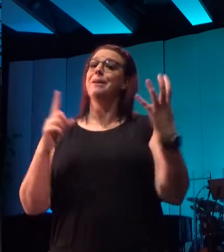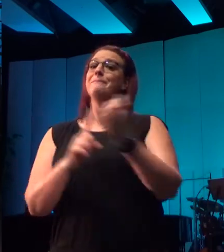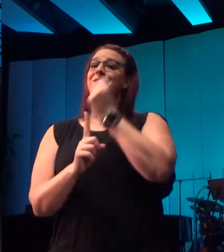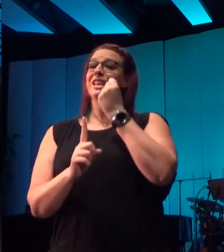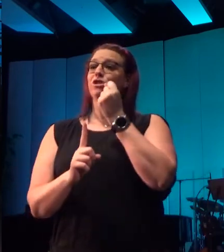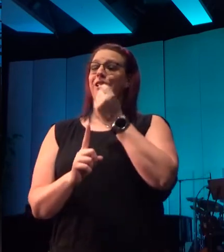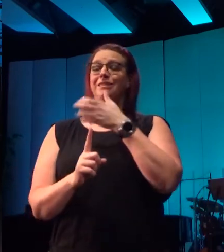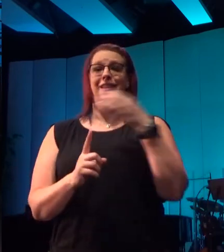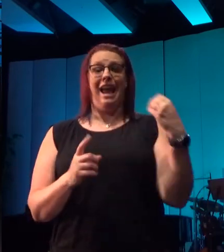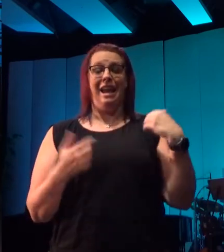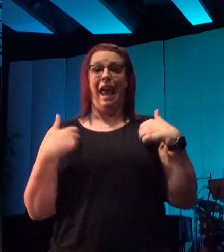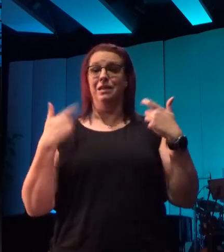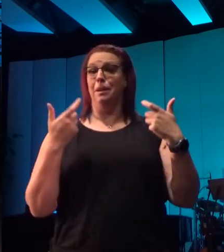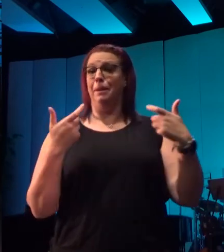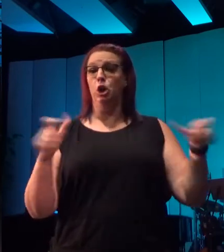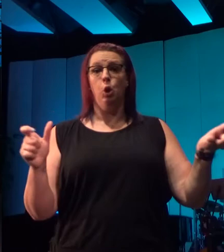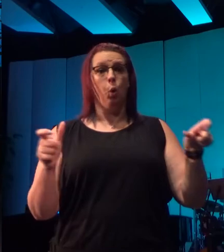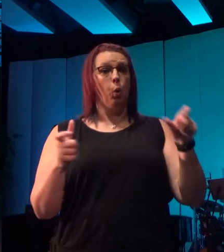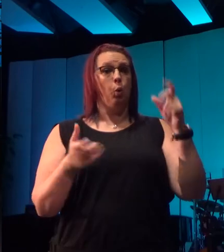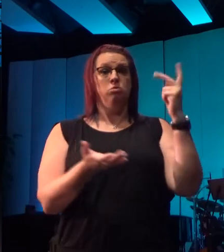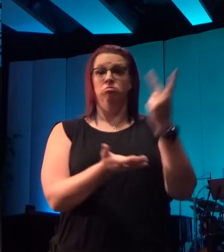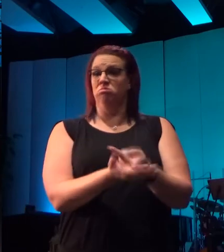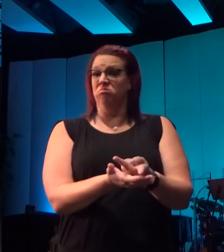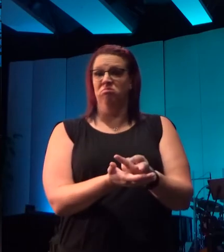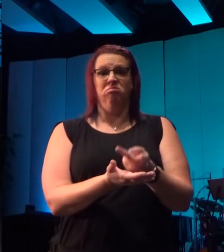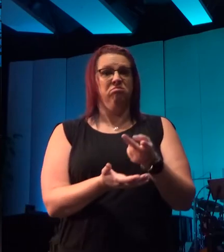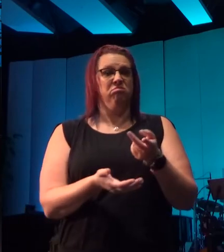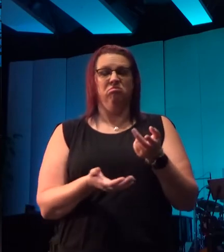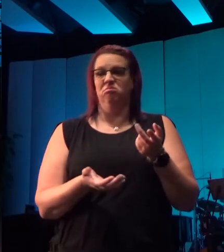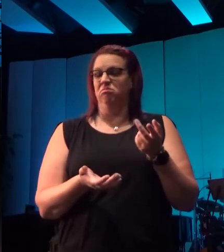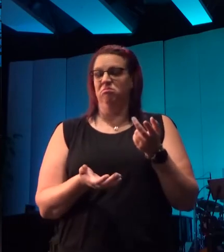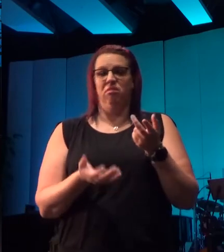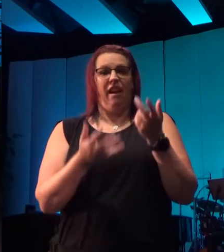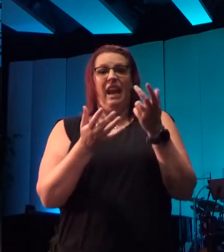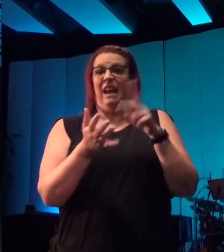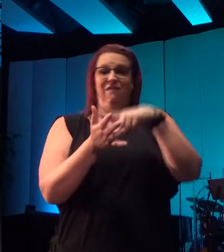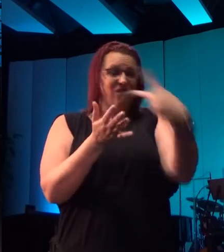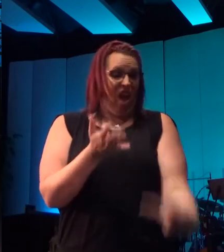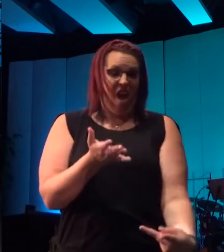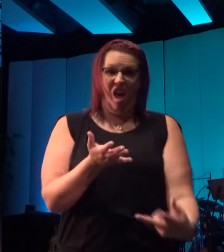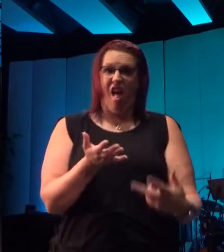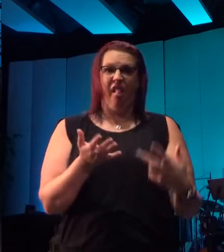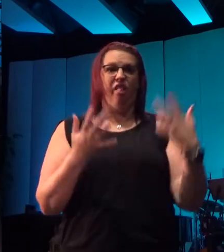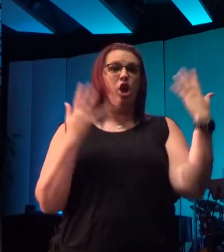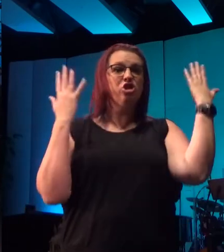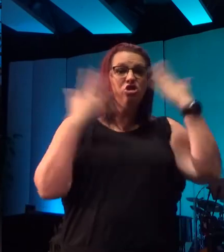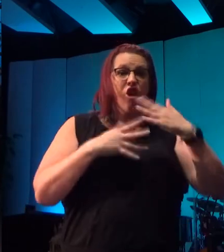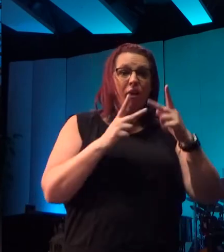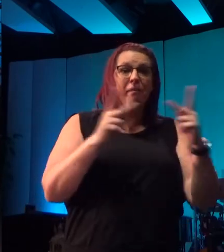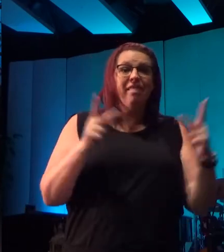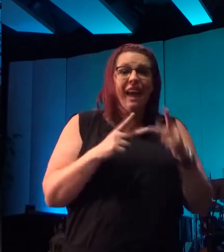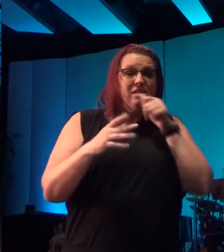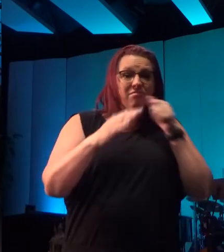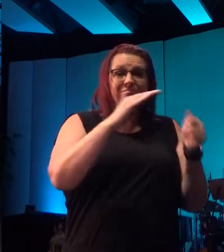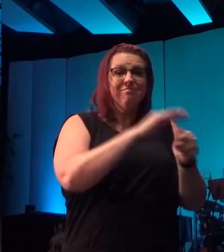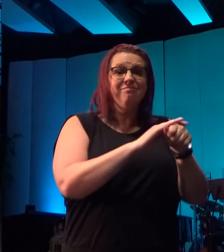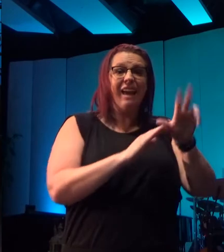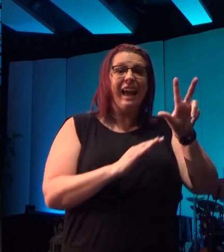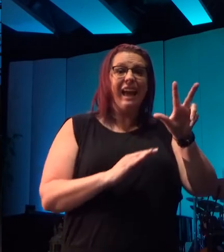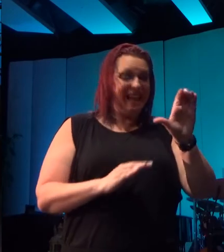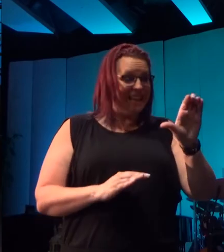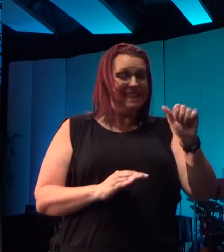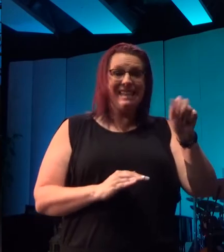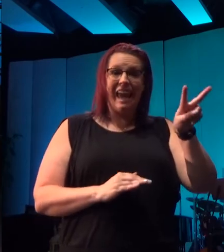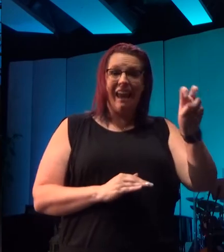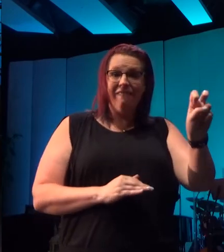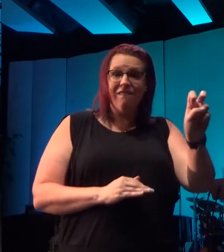had some huge tumblings. He fell. He fell to such a dark place, he was hiding out in a cave. He